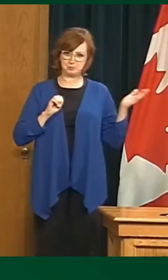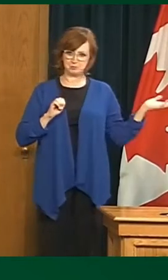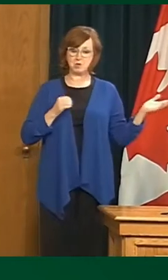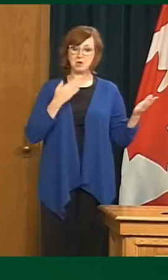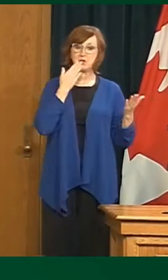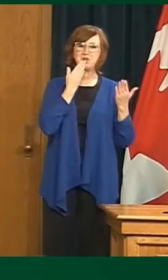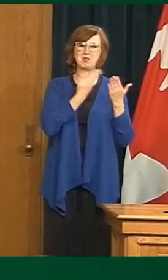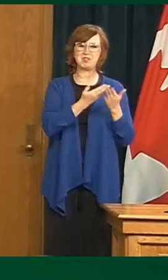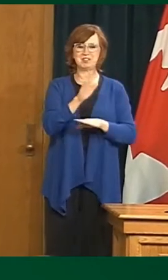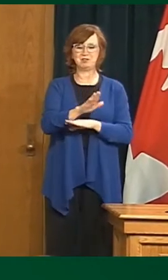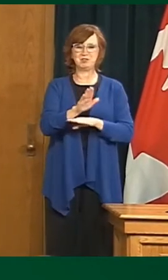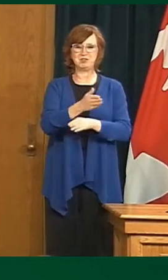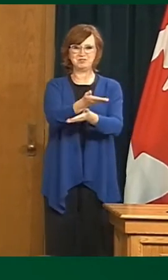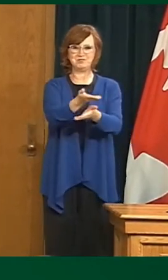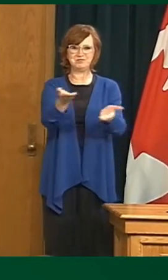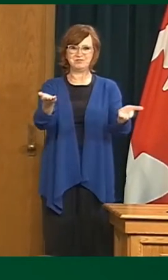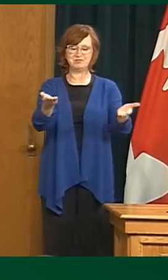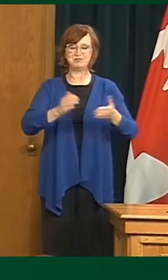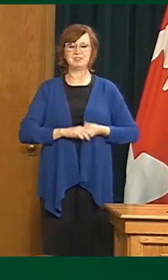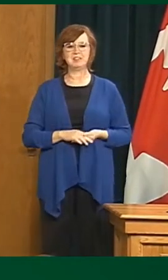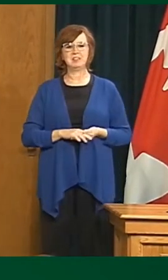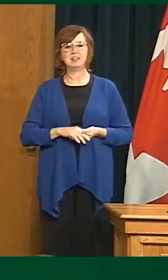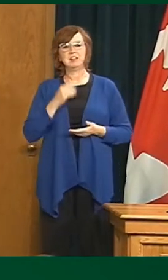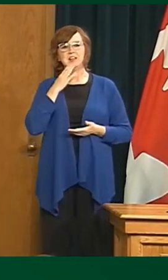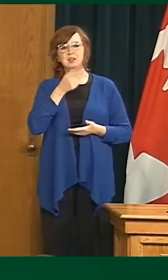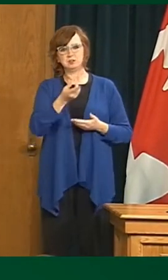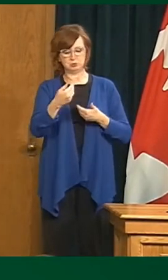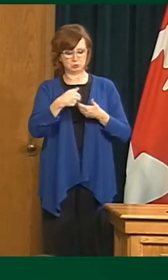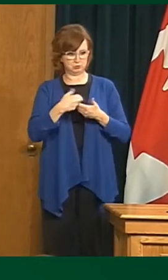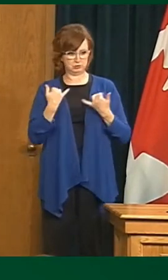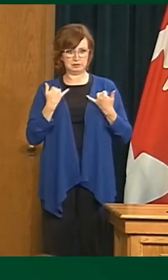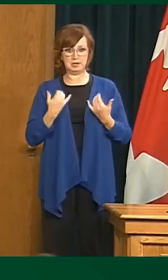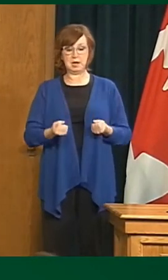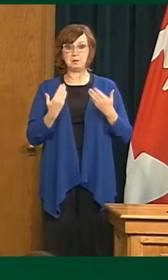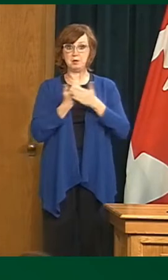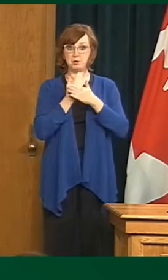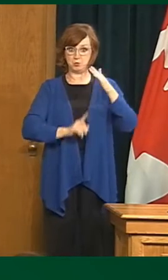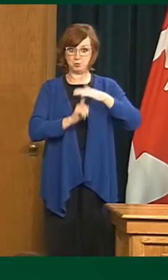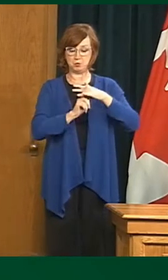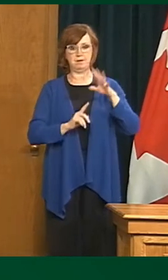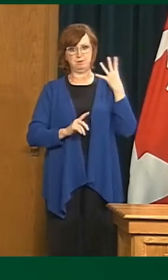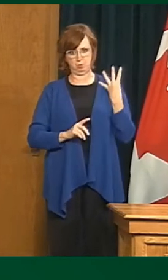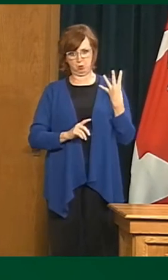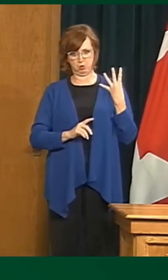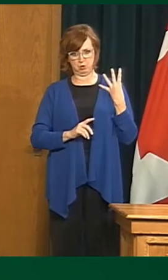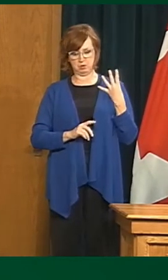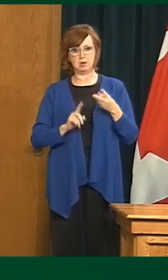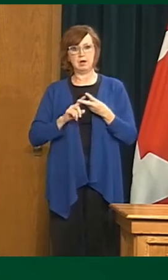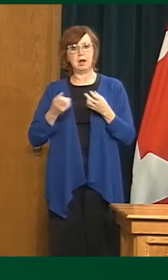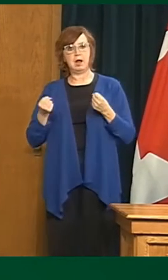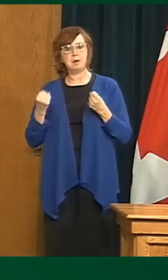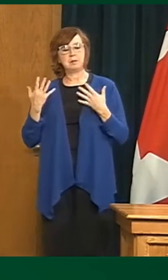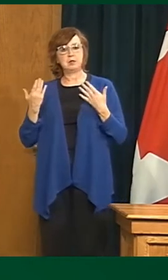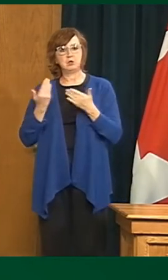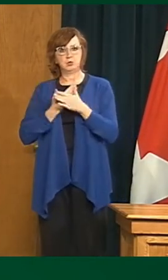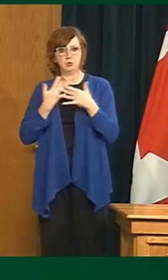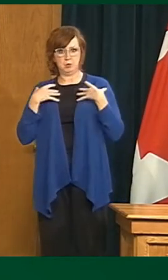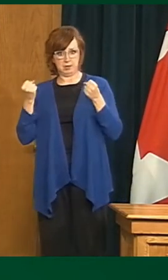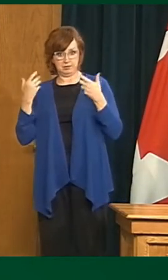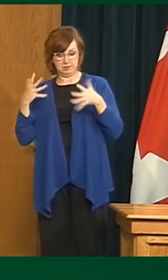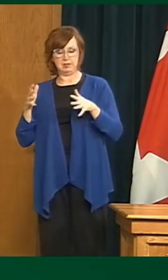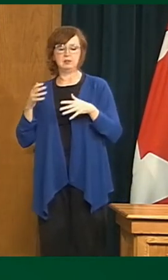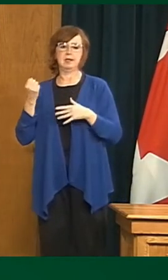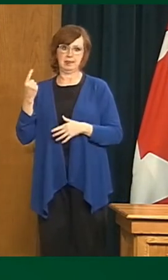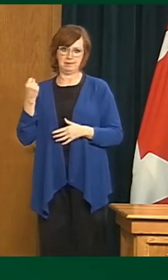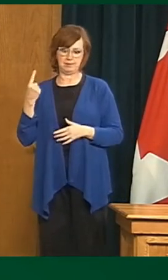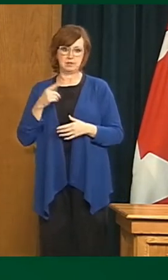Good afternoon, everyone, and thank you for joining us today. Today we are reporting 4 new cases as well as 11 new recoveries. All of the cases